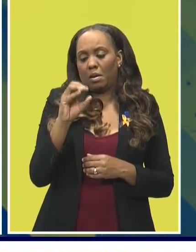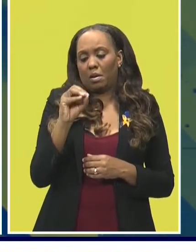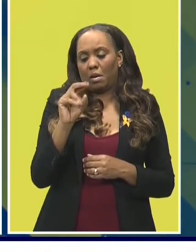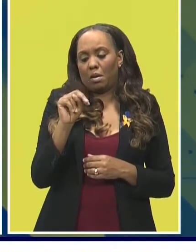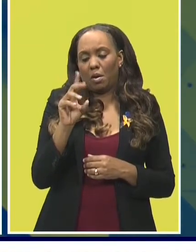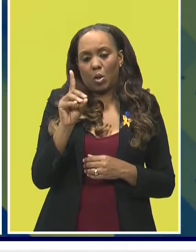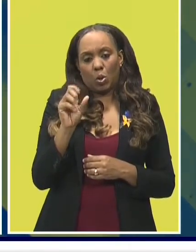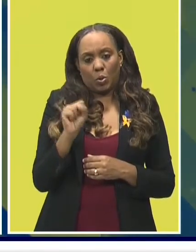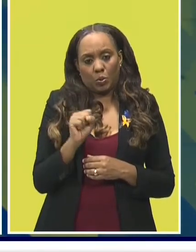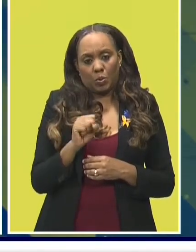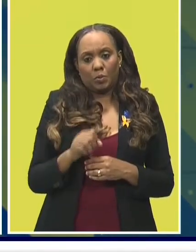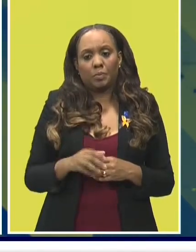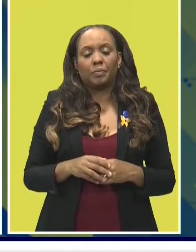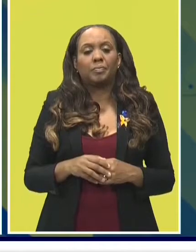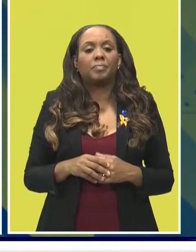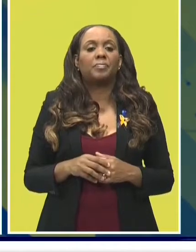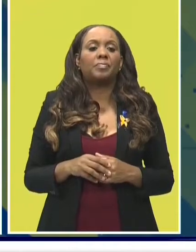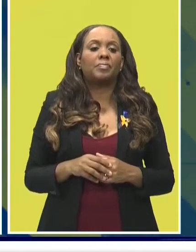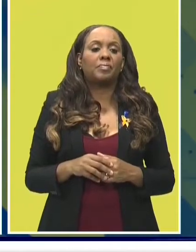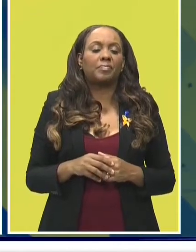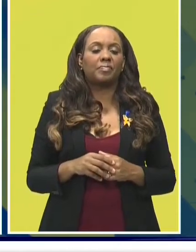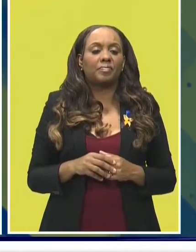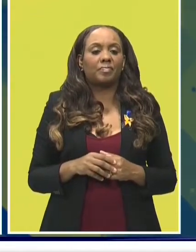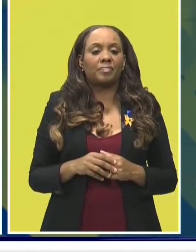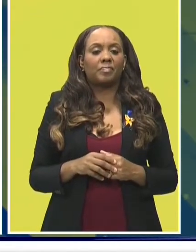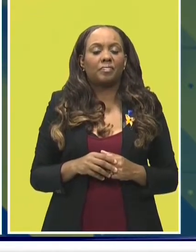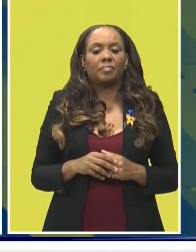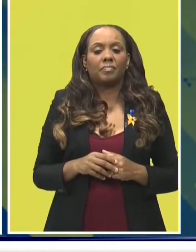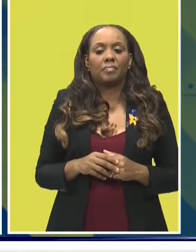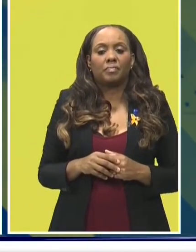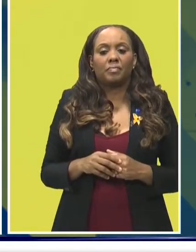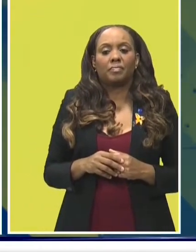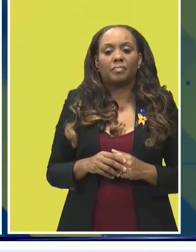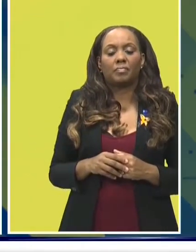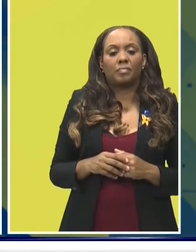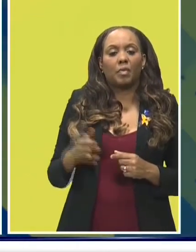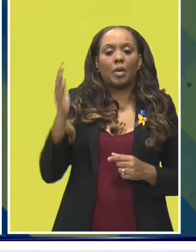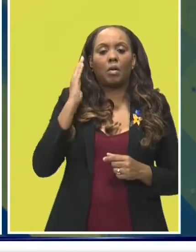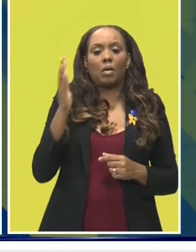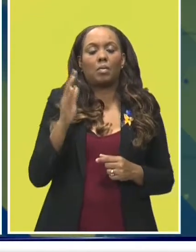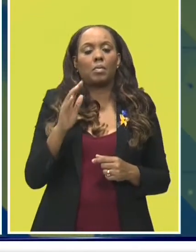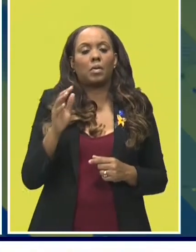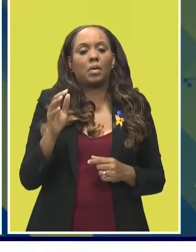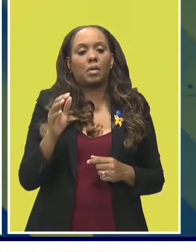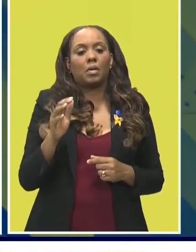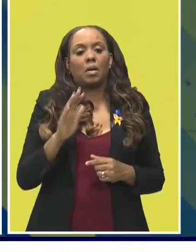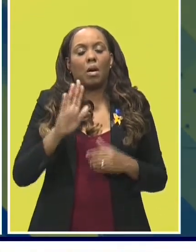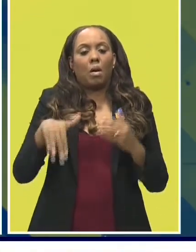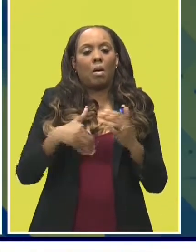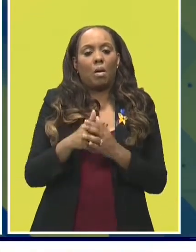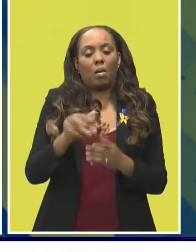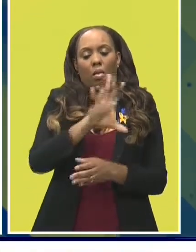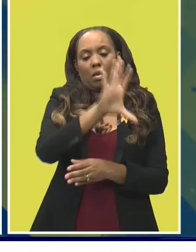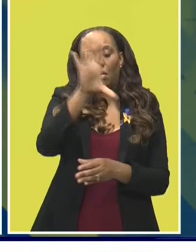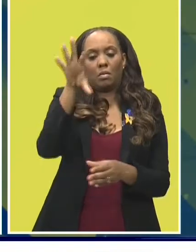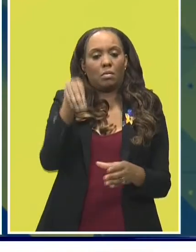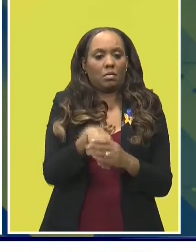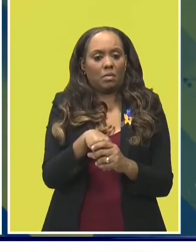The HYATT ZIVA Barbados will be an all-inclusive family